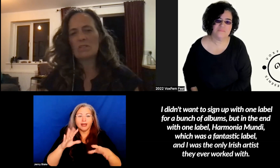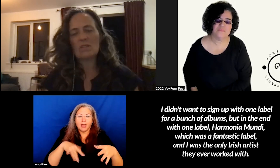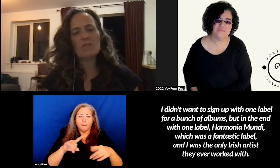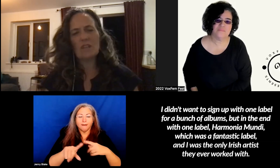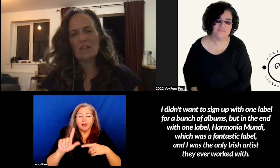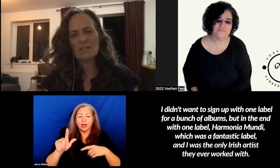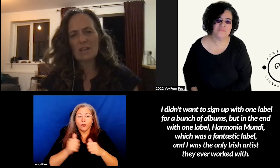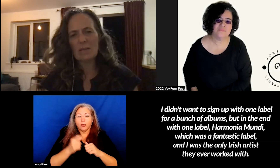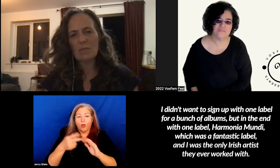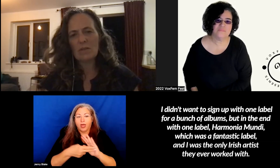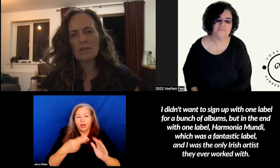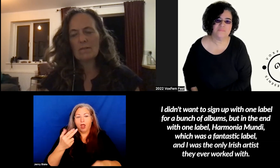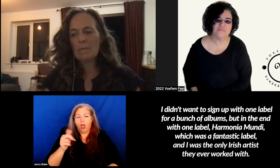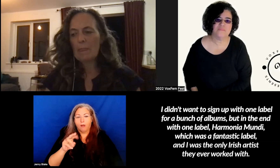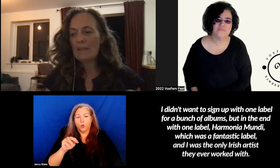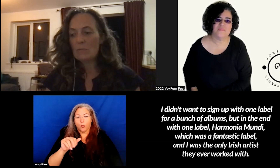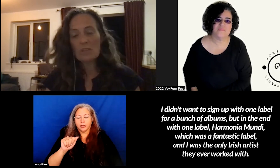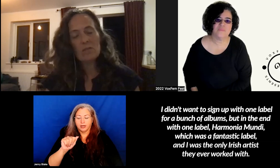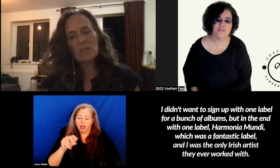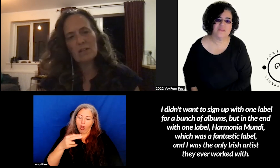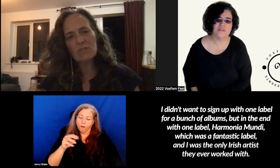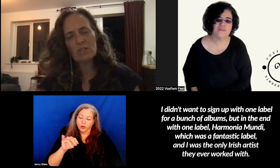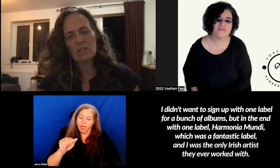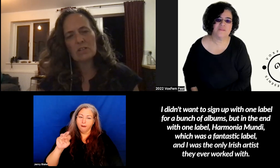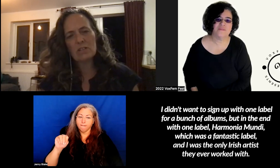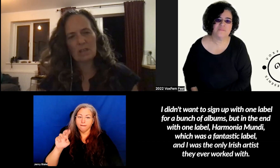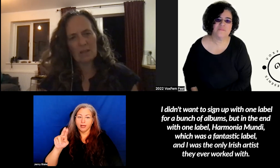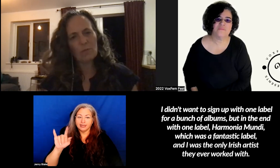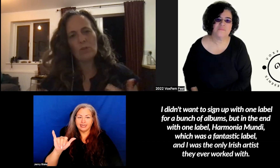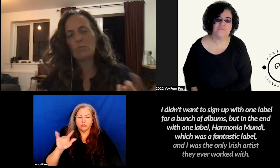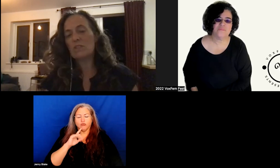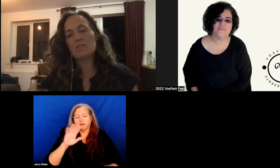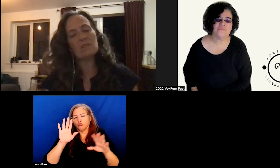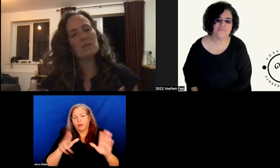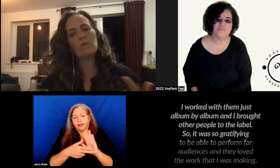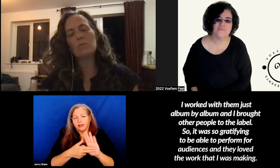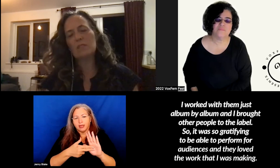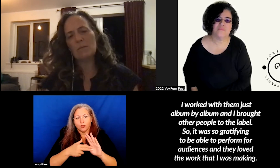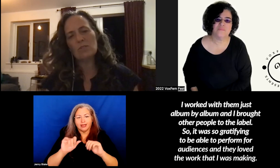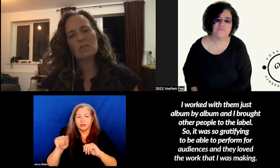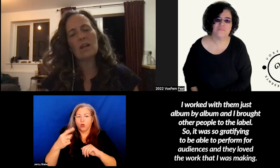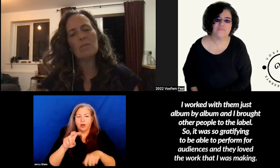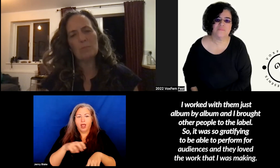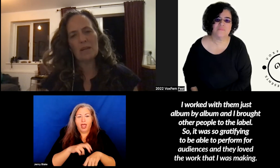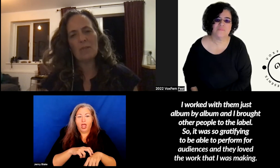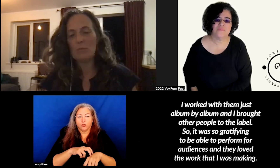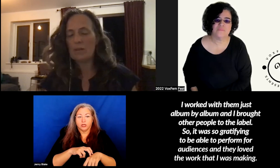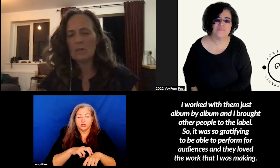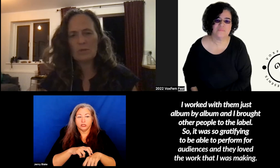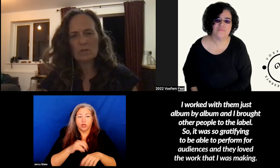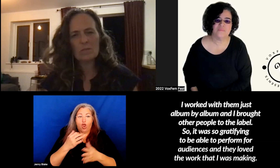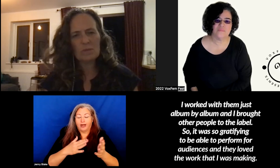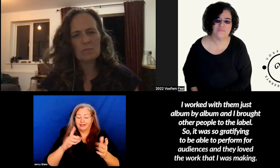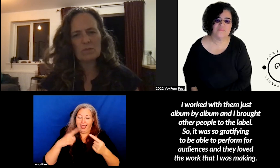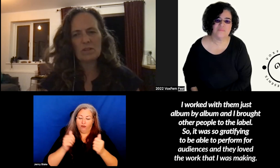was a fantastic label, and I was the only Irish artist they ever worked with, I worked with them just album by album, and